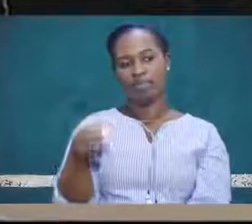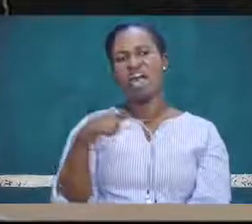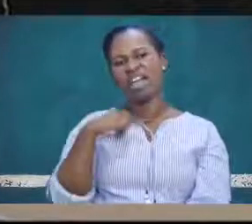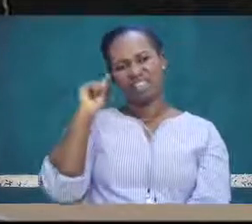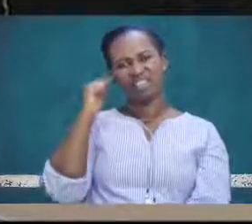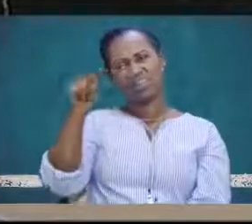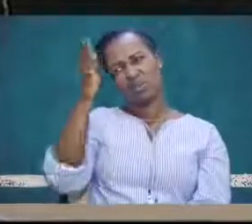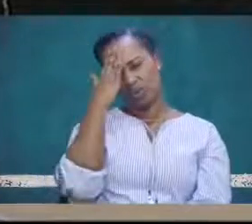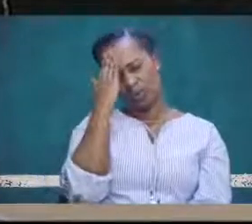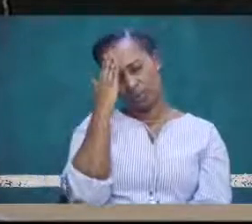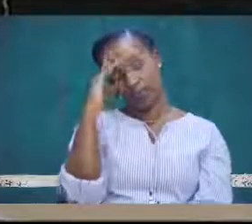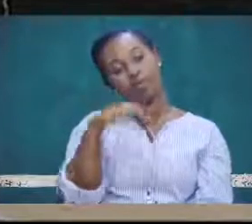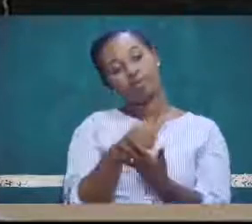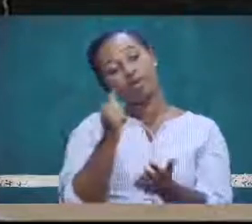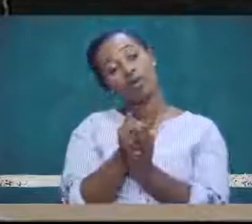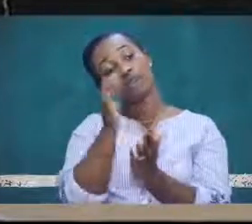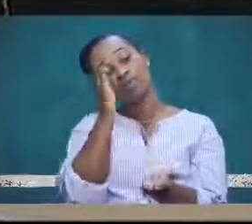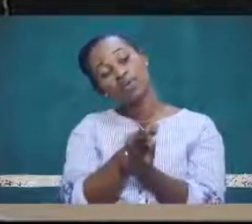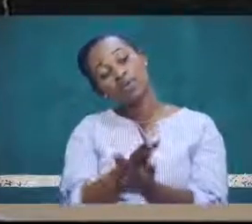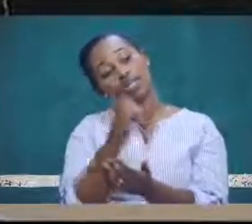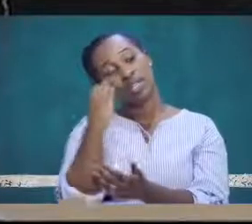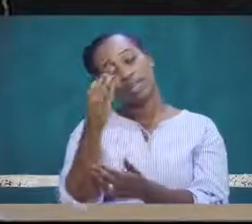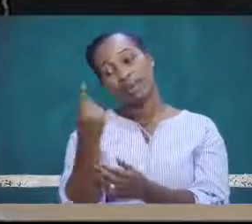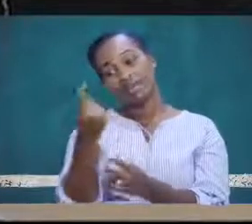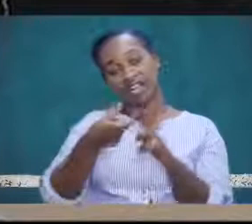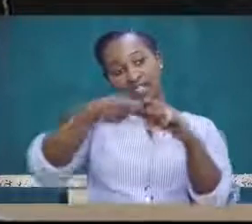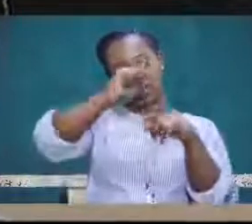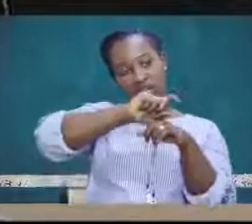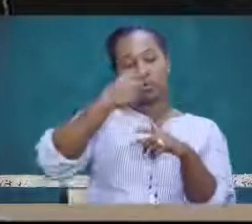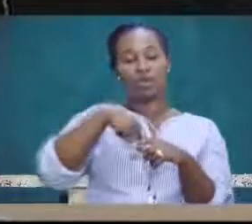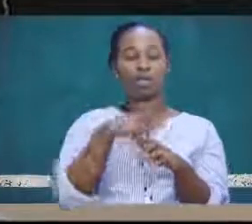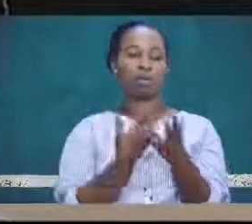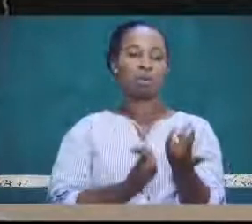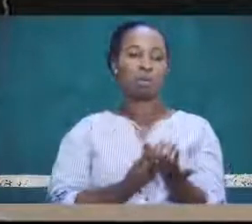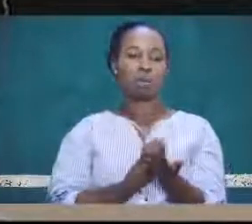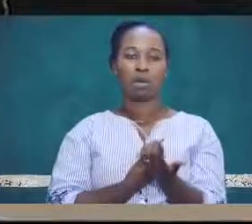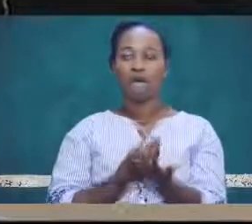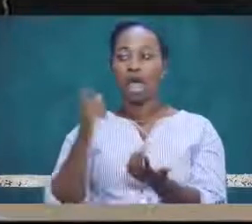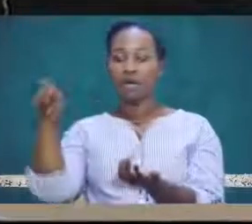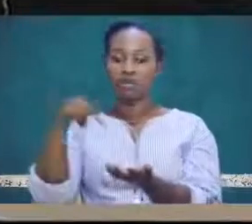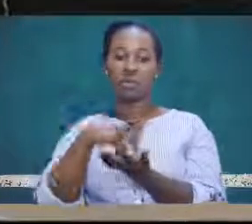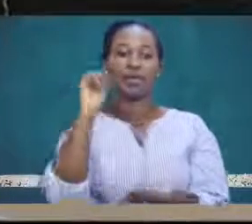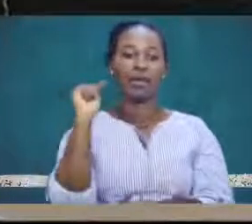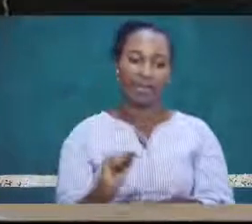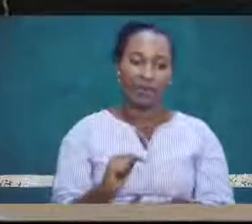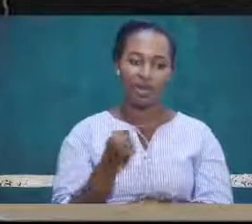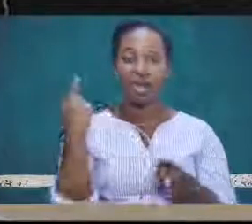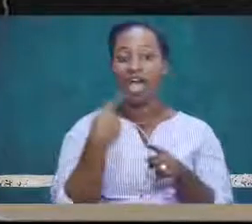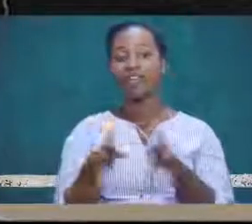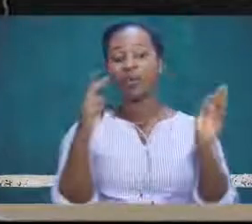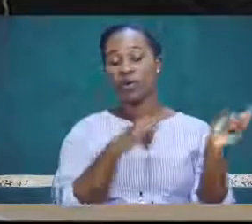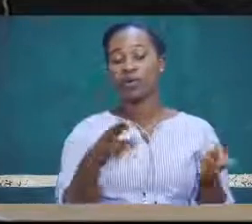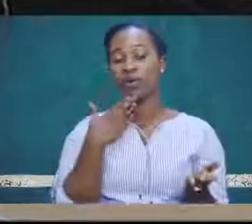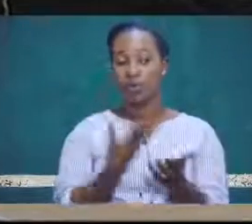one. Because realistically, if price increases, we expect quantity demanded to reduce. But for a normal good,